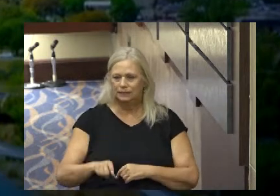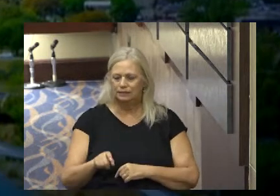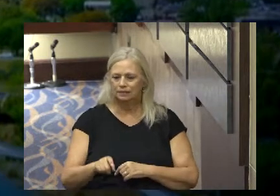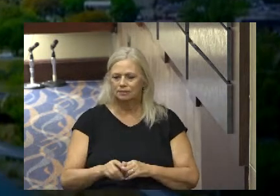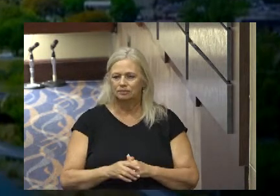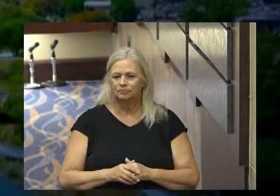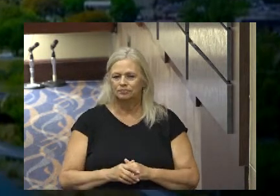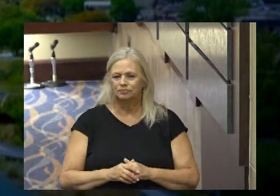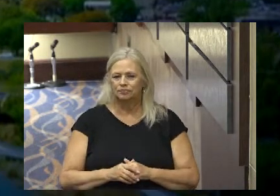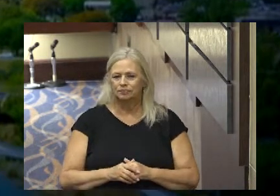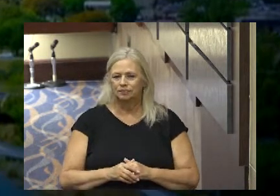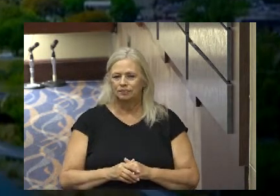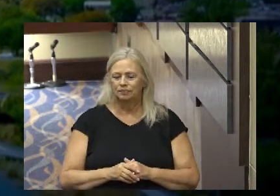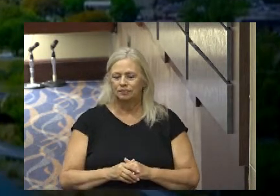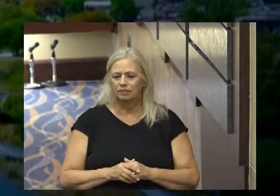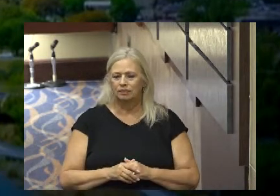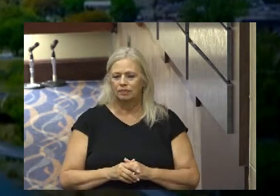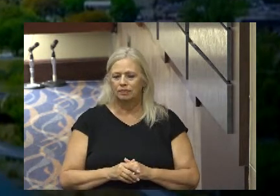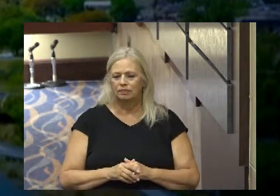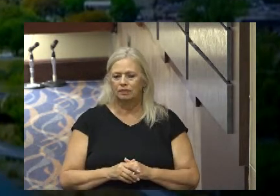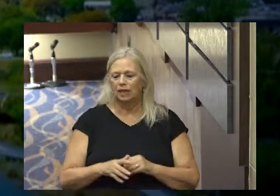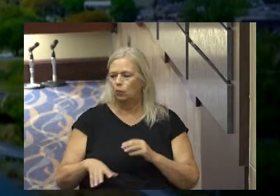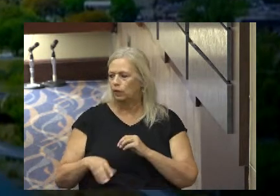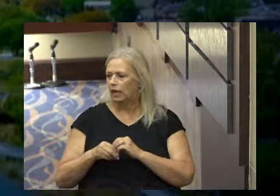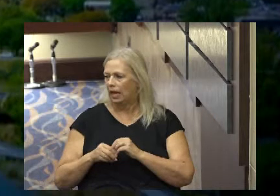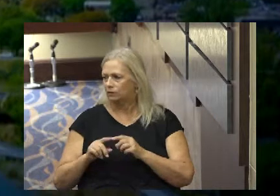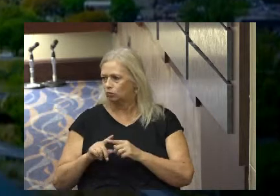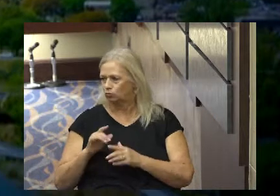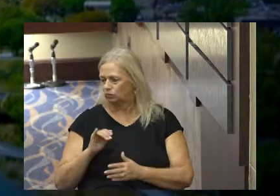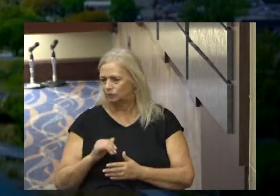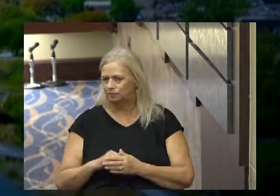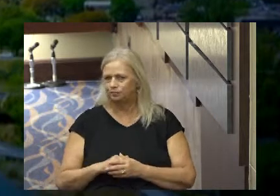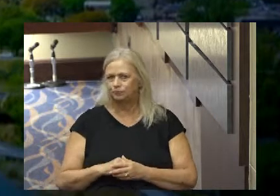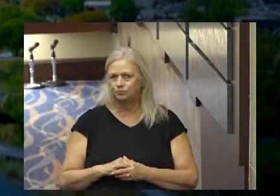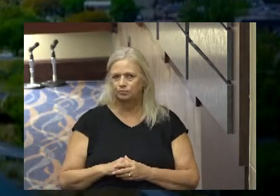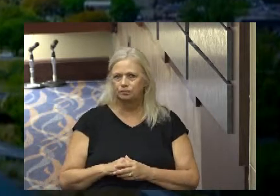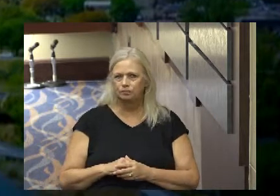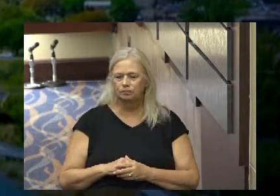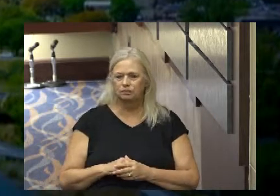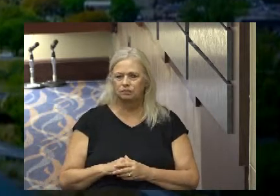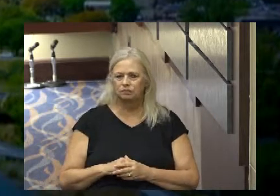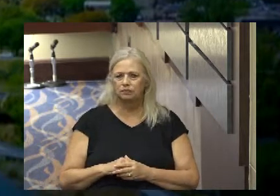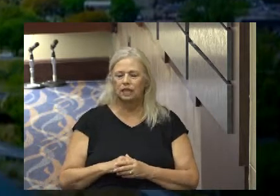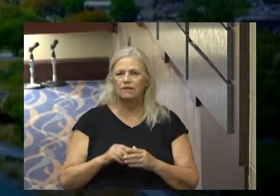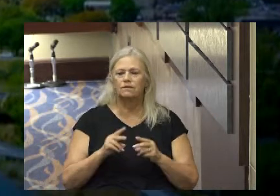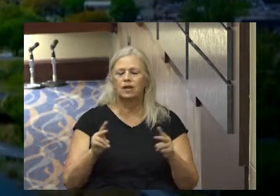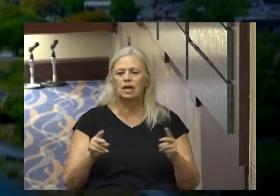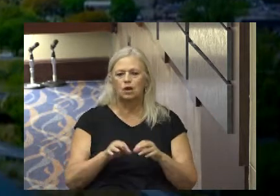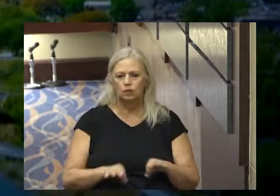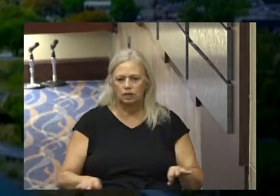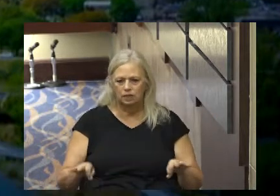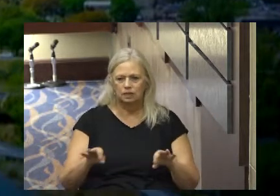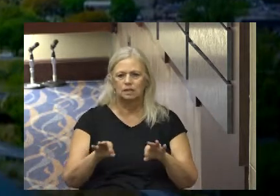I'll just chime in on that one, City Manager Ford. Yeah, that's very important because that's a